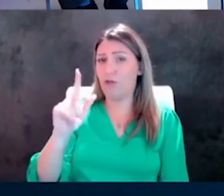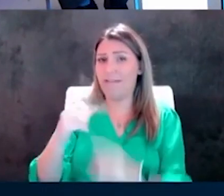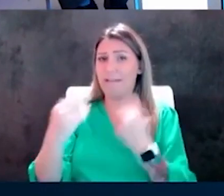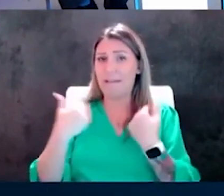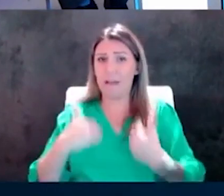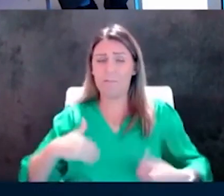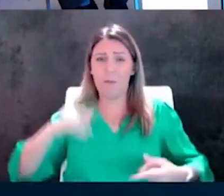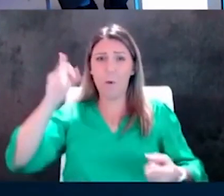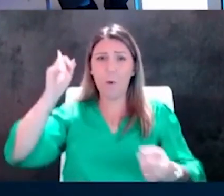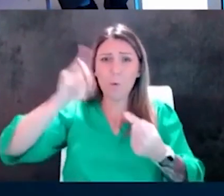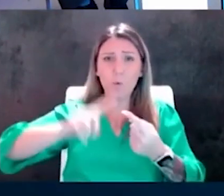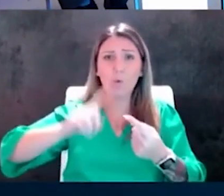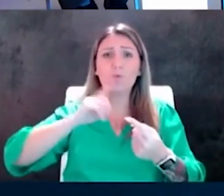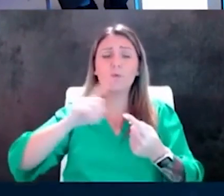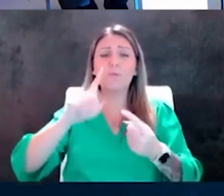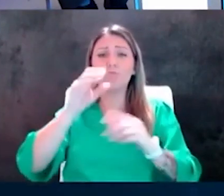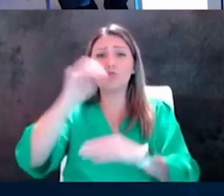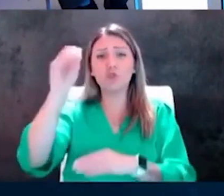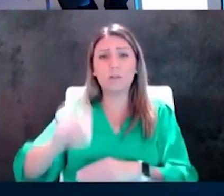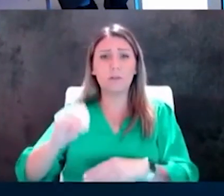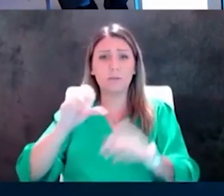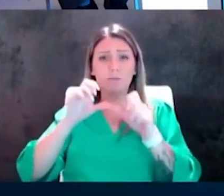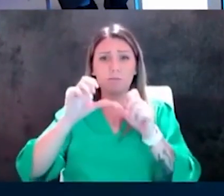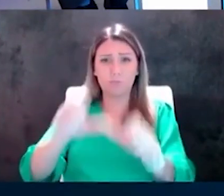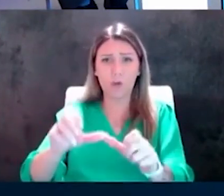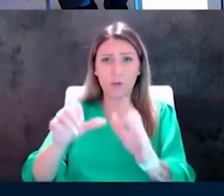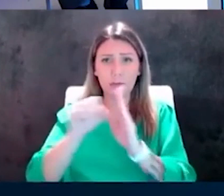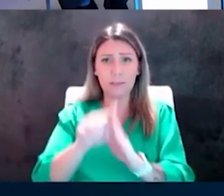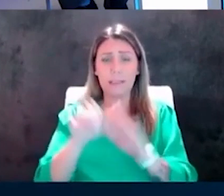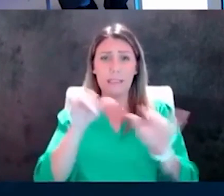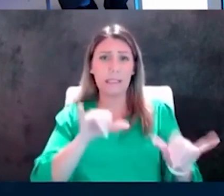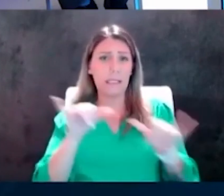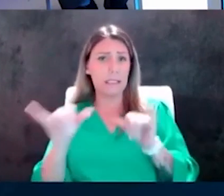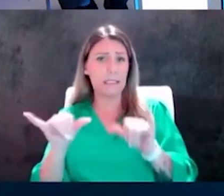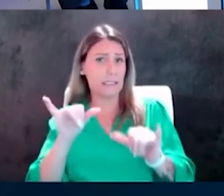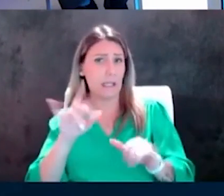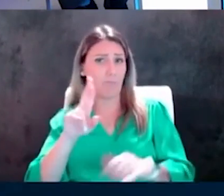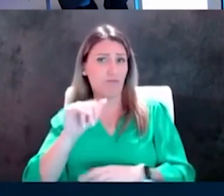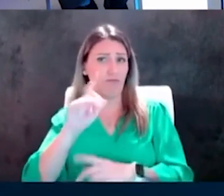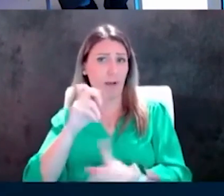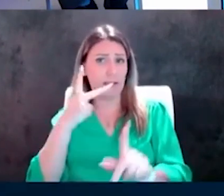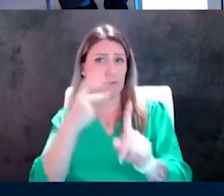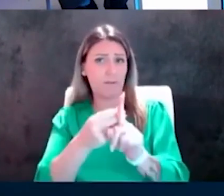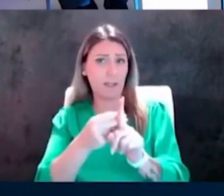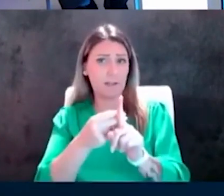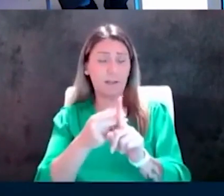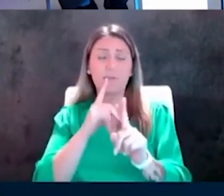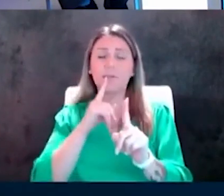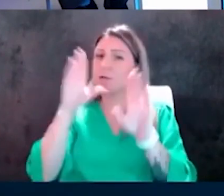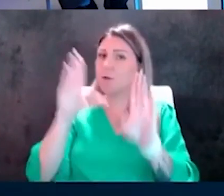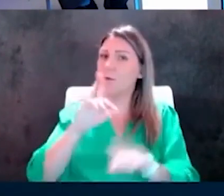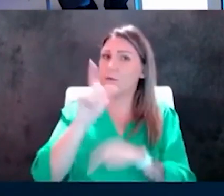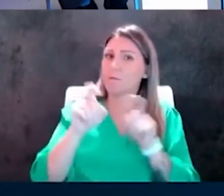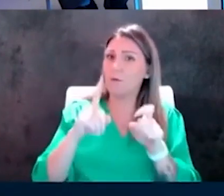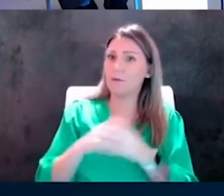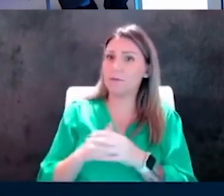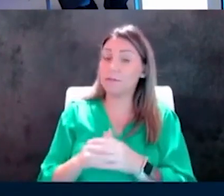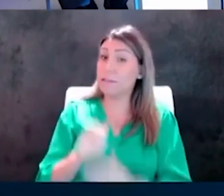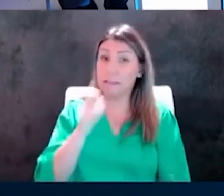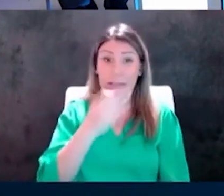haul syndrome at the same rate of getting vaccinated does? Yeah, that's a great question, Hawk. What do you think? I don't have a good answer for